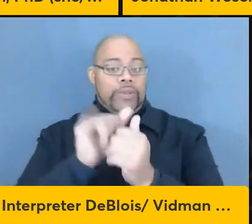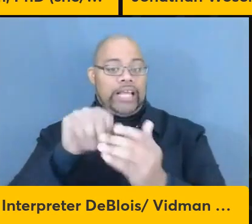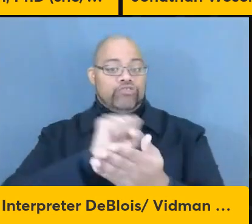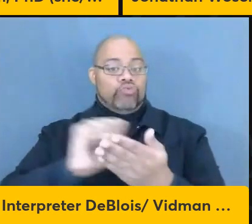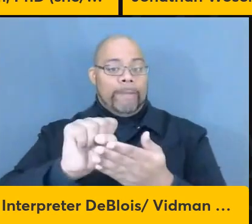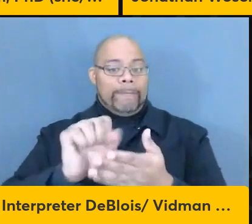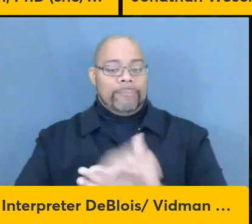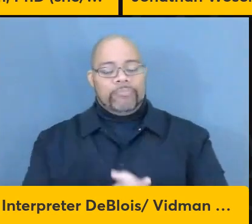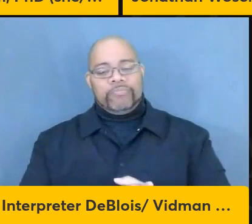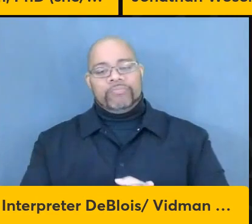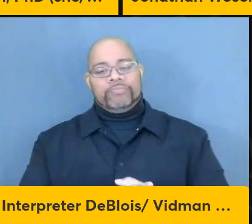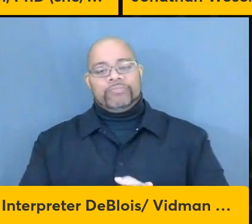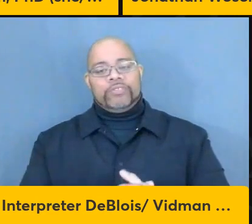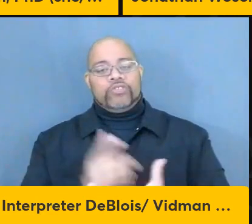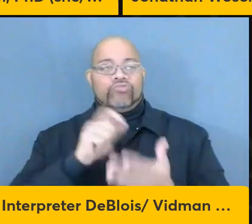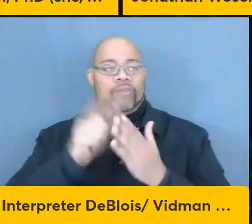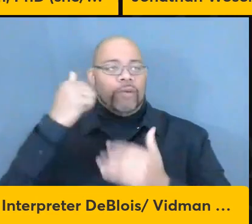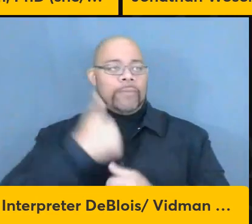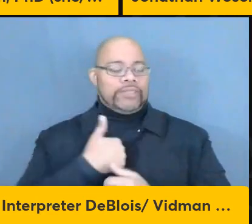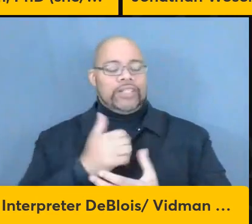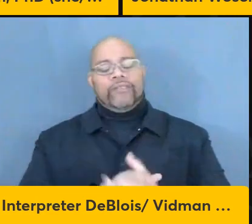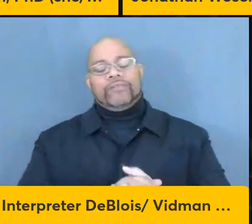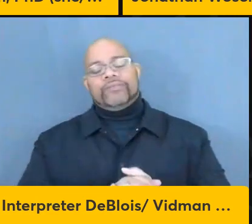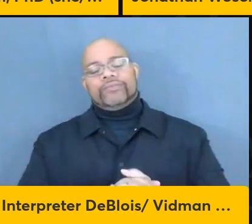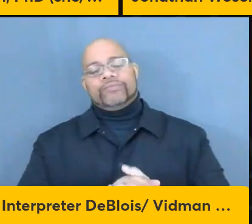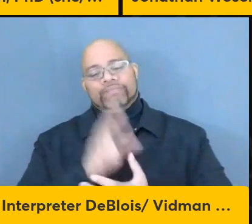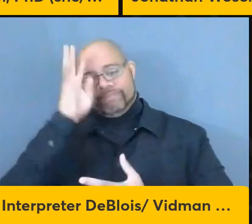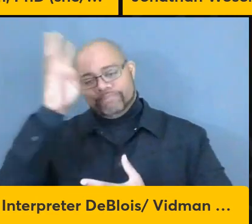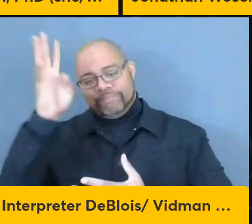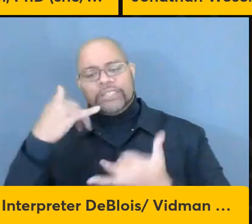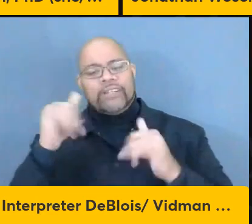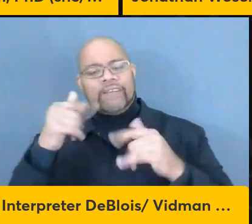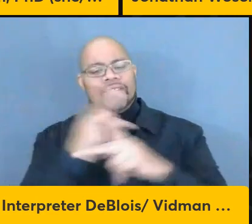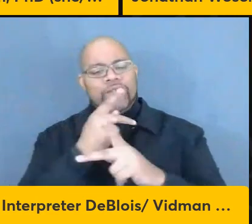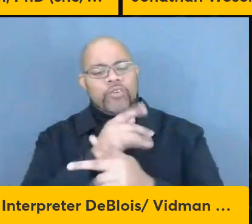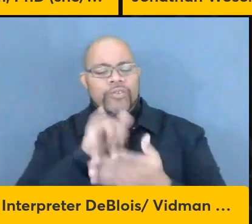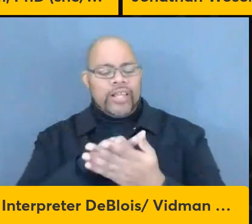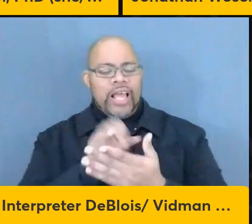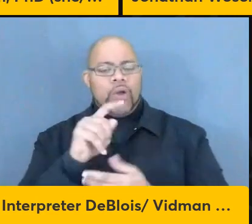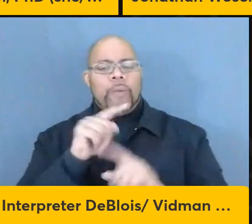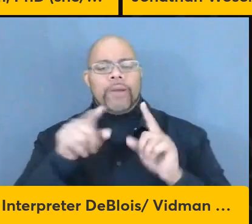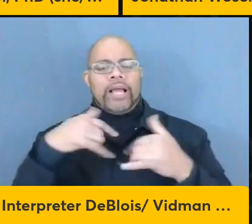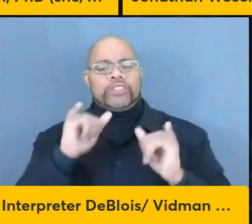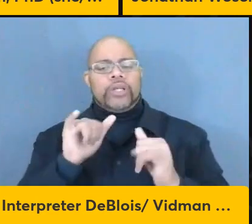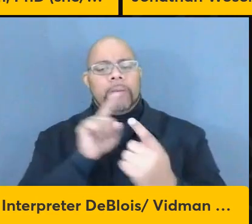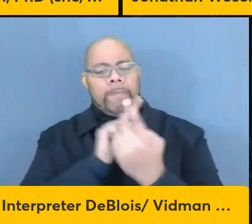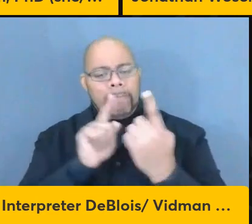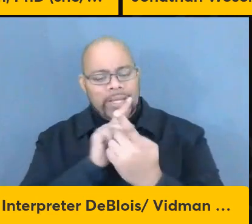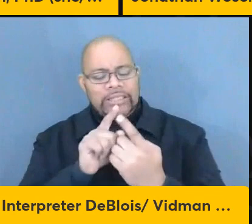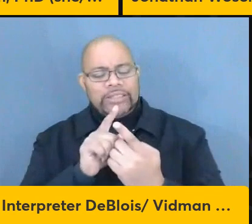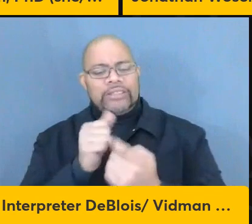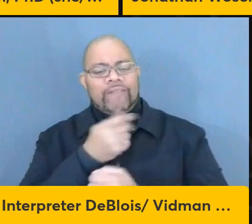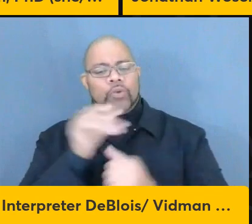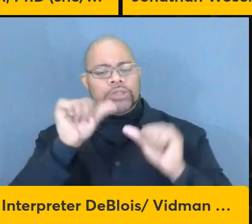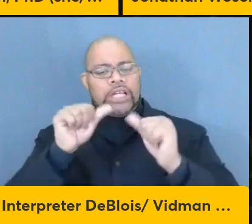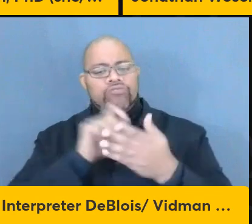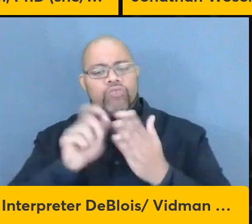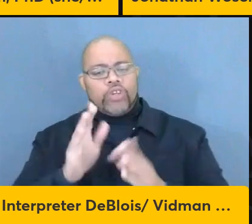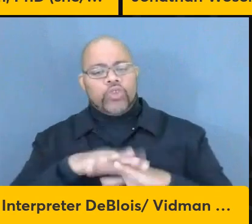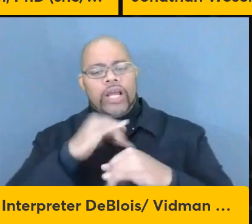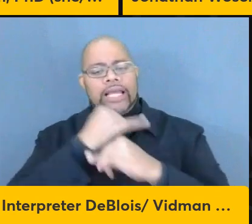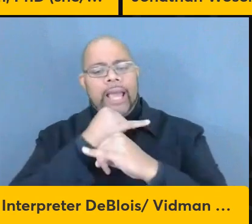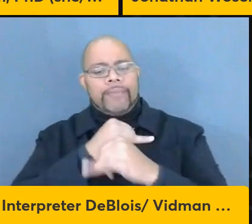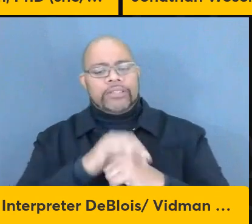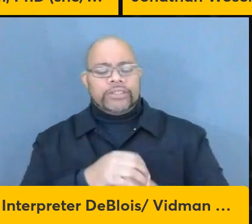which I'd written for myself. So I was still figuring that out, but I started to meet a couple science writers on campus,